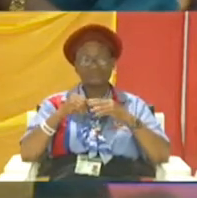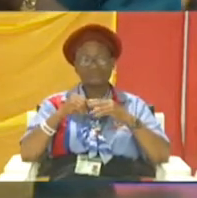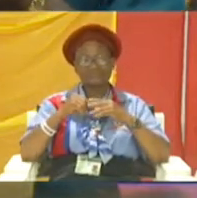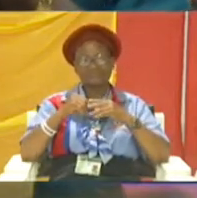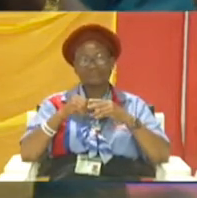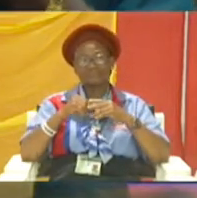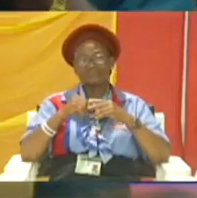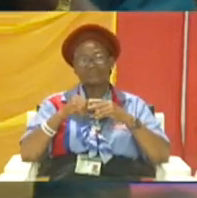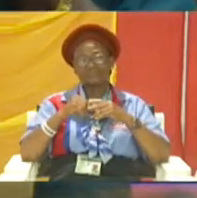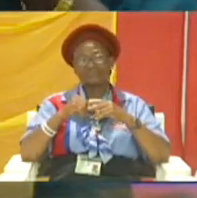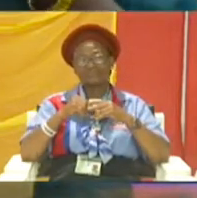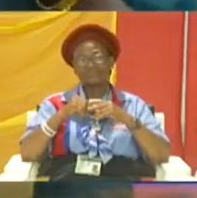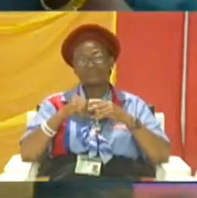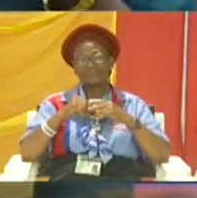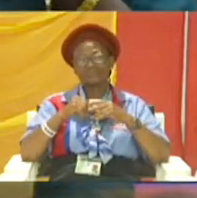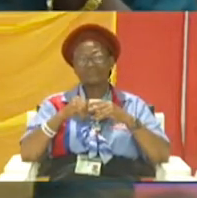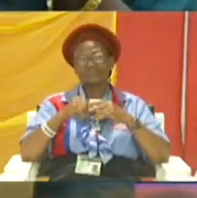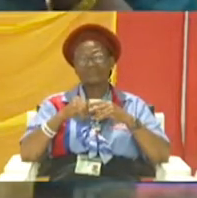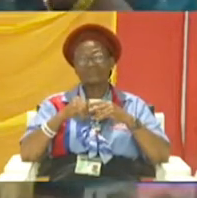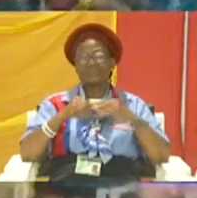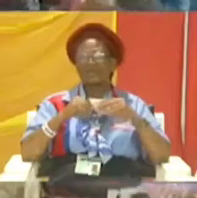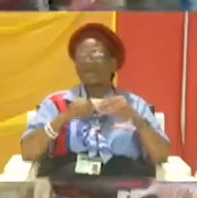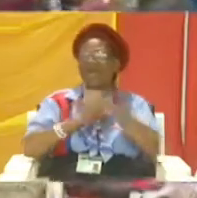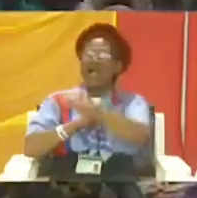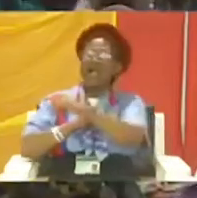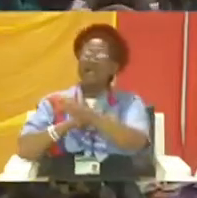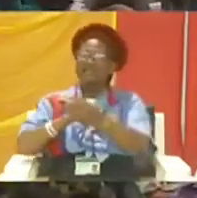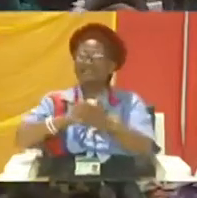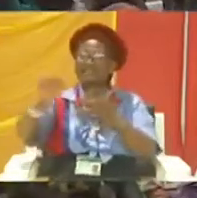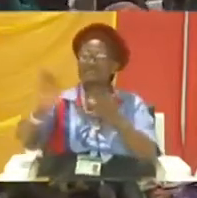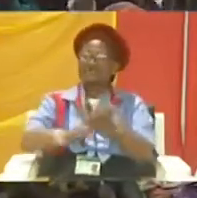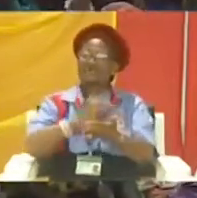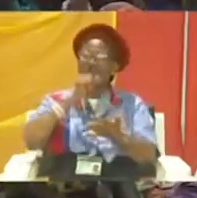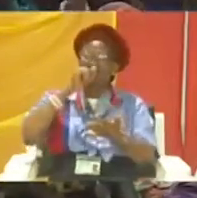you, I destroy it in Jesus'